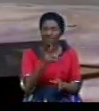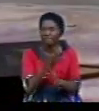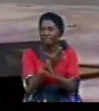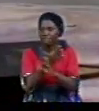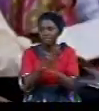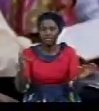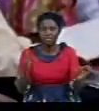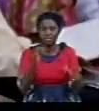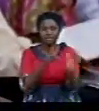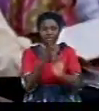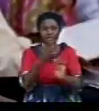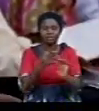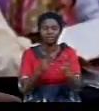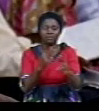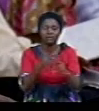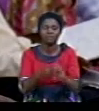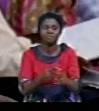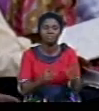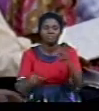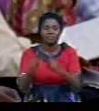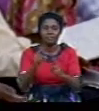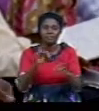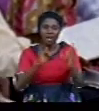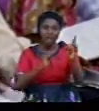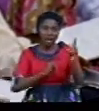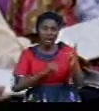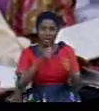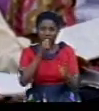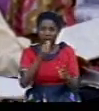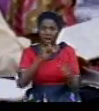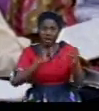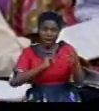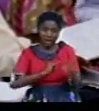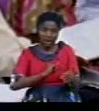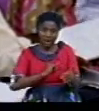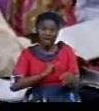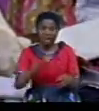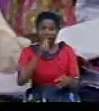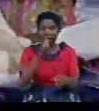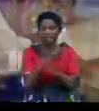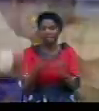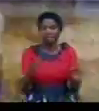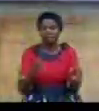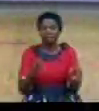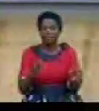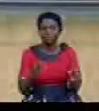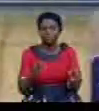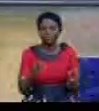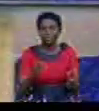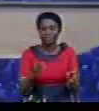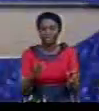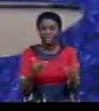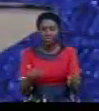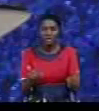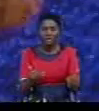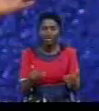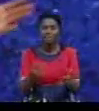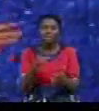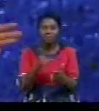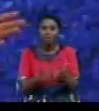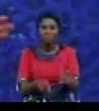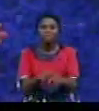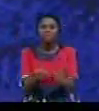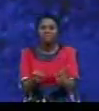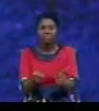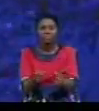I am free and it says indeed what's the difference between it